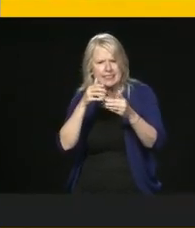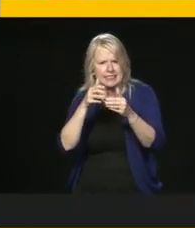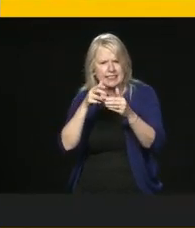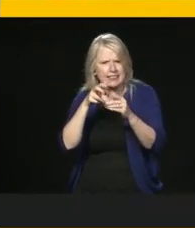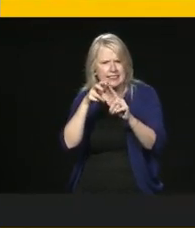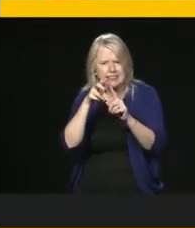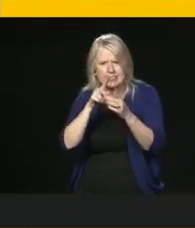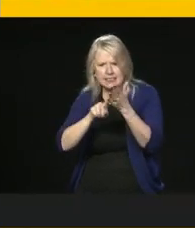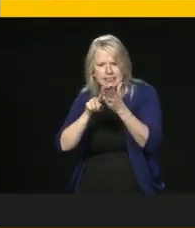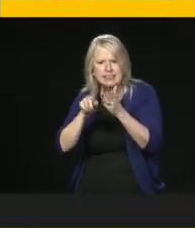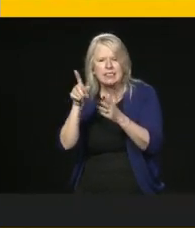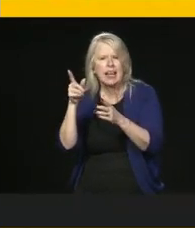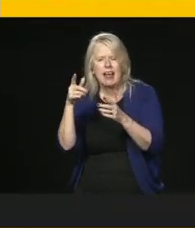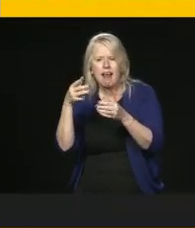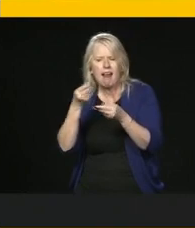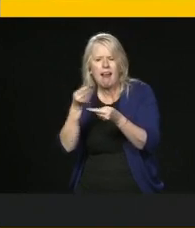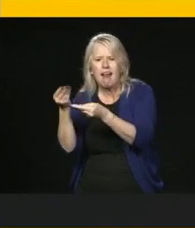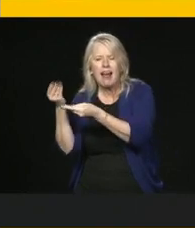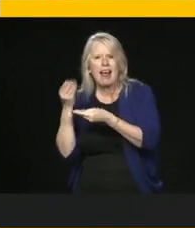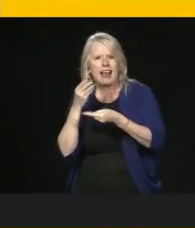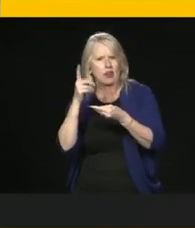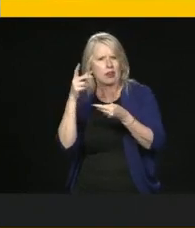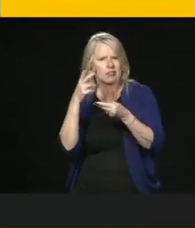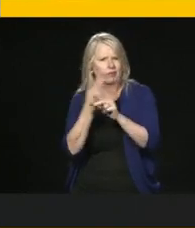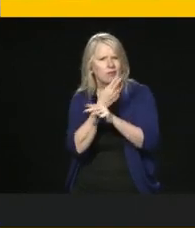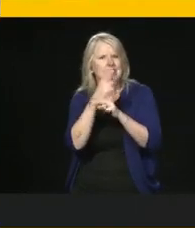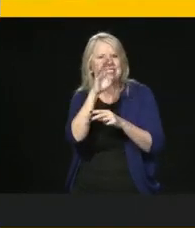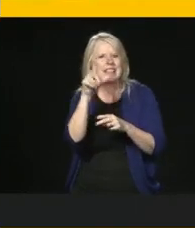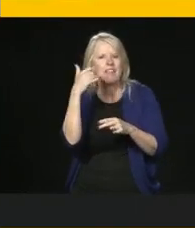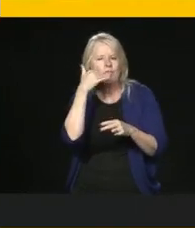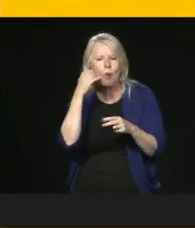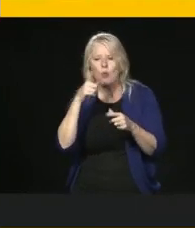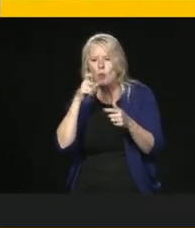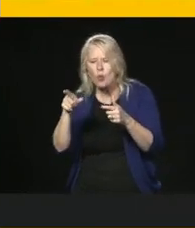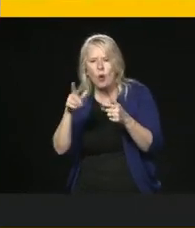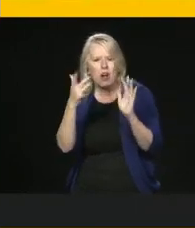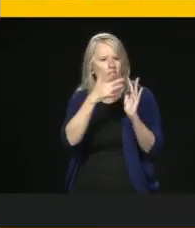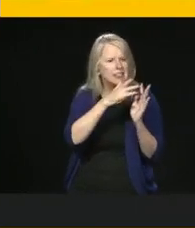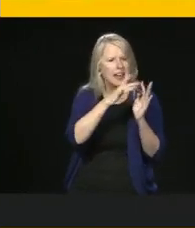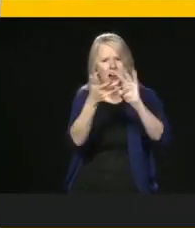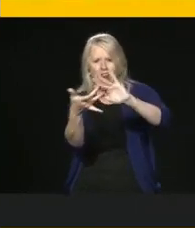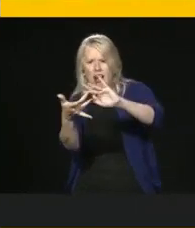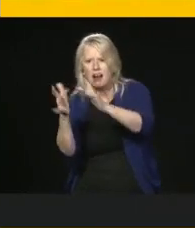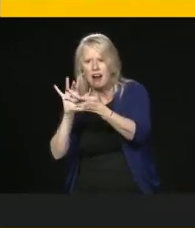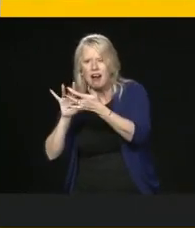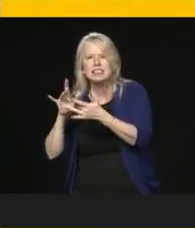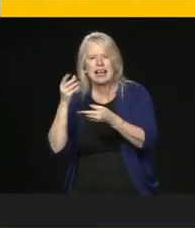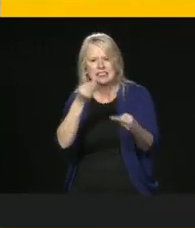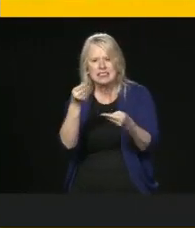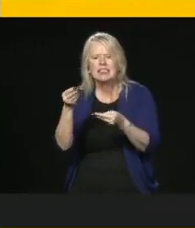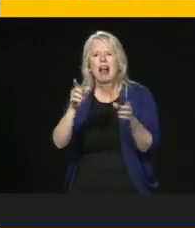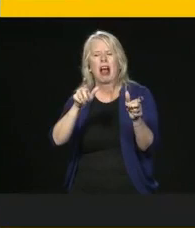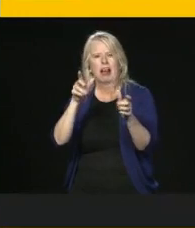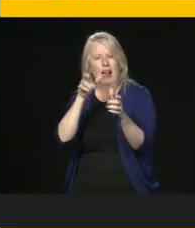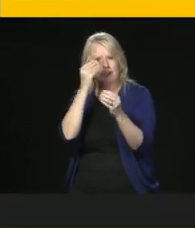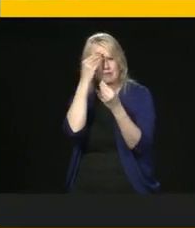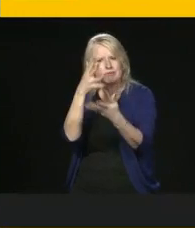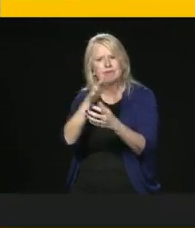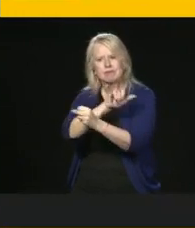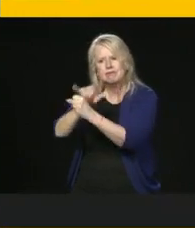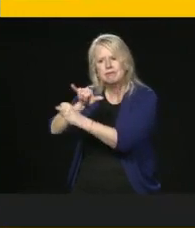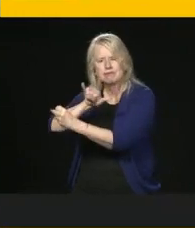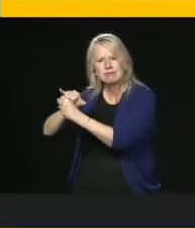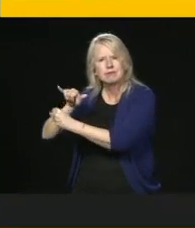down people who've had contact with infected people. I hear a lot about social distancing, but not much about that kind